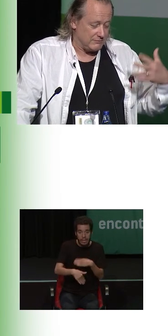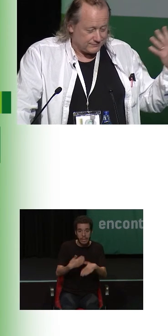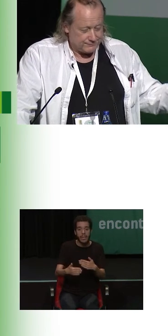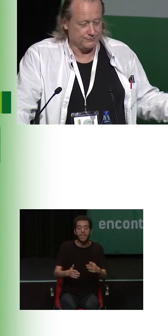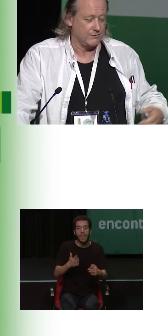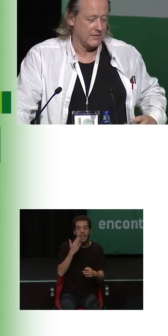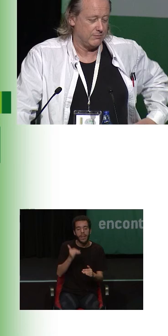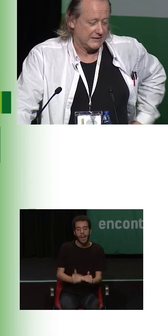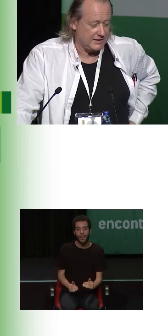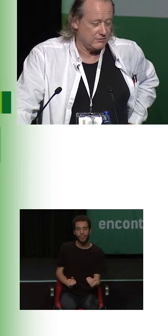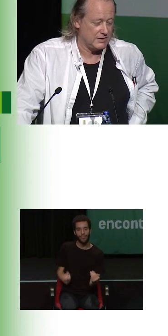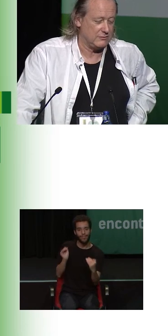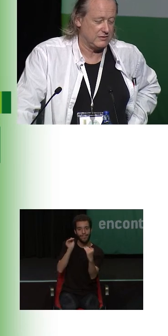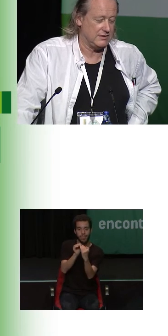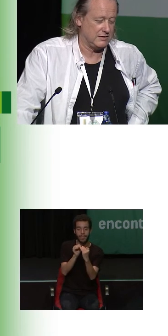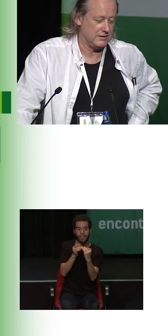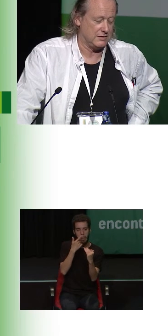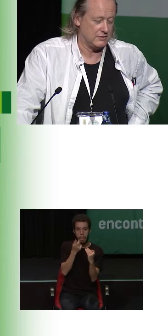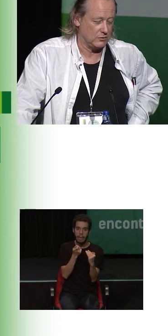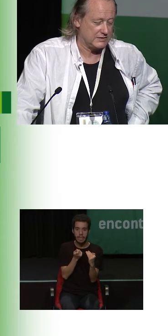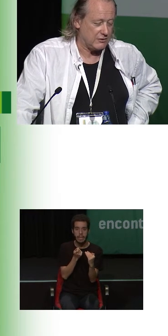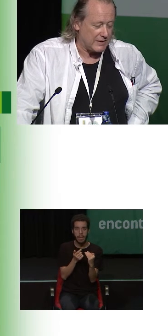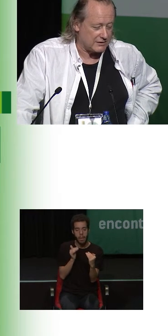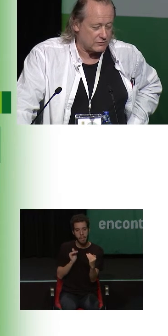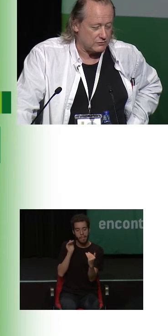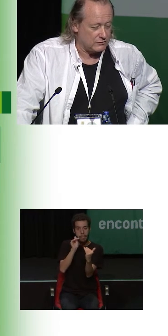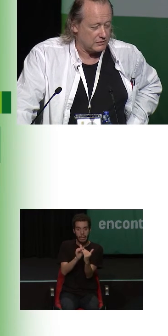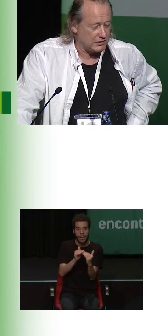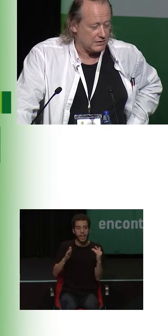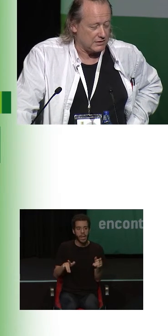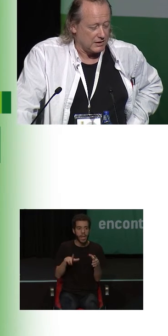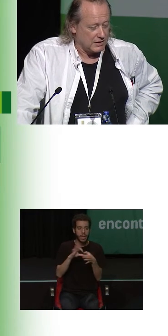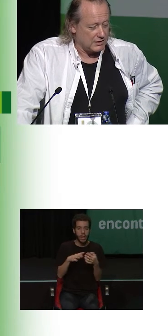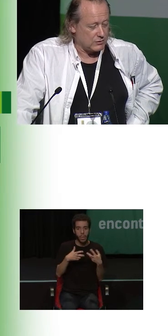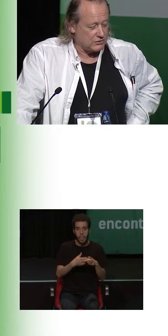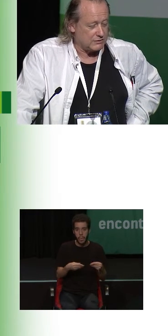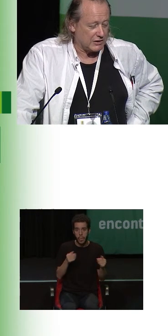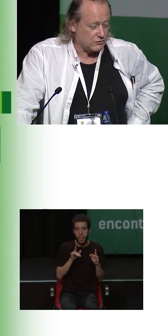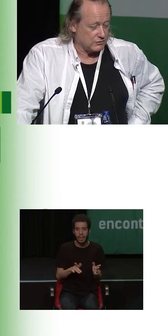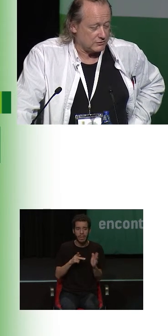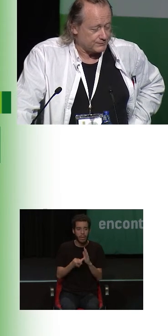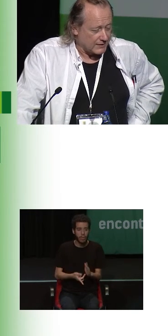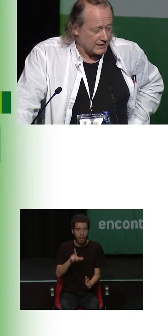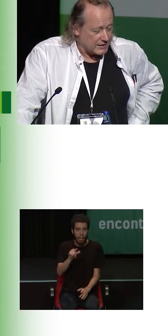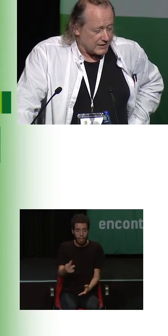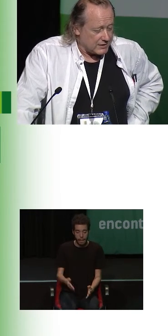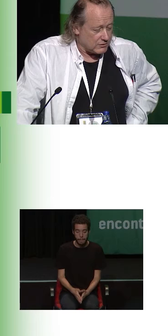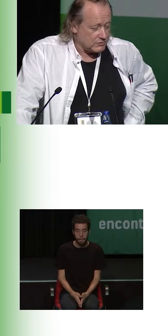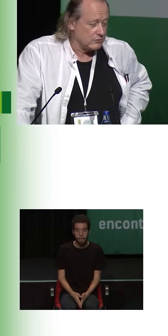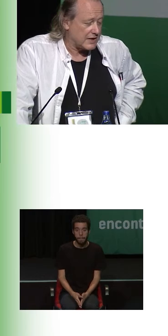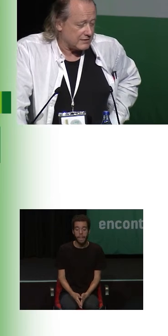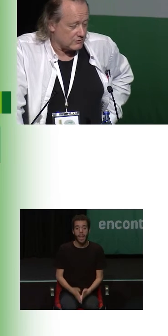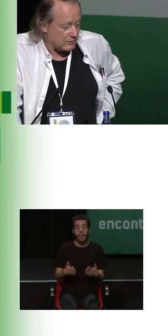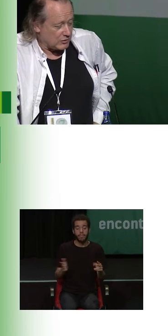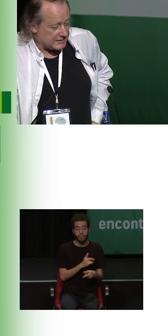and try to achieve a similar level of resolution using